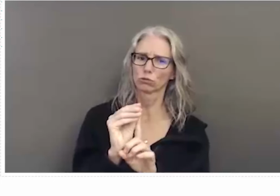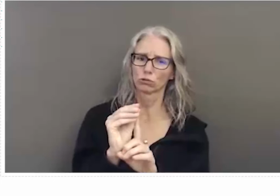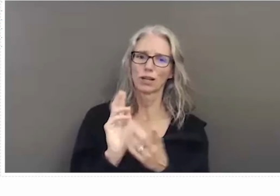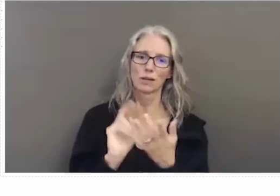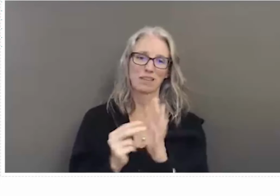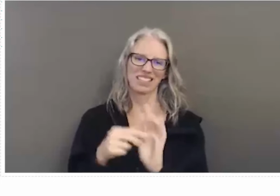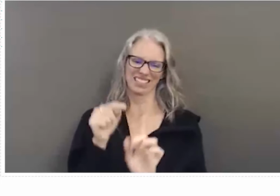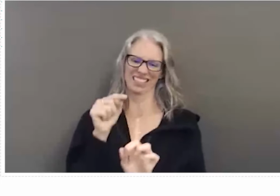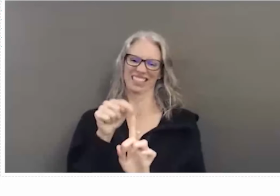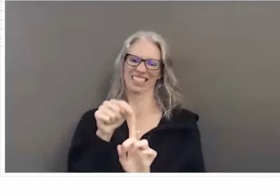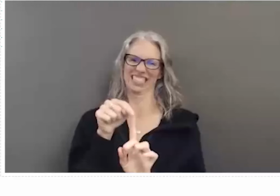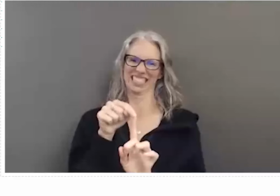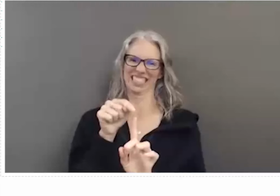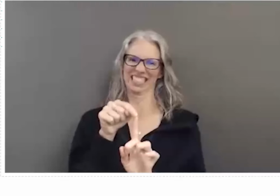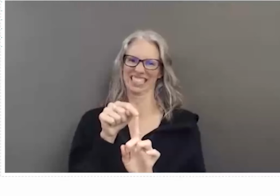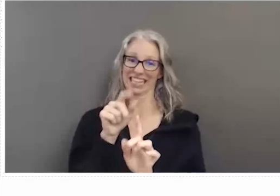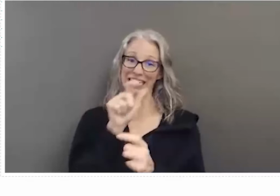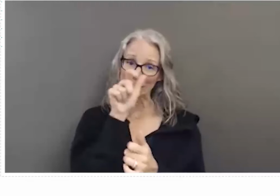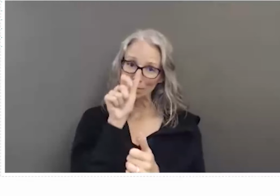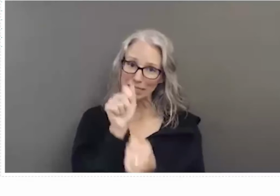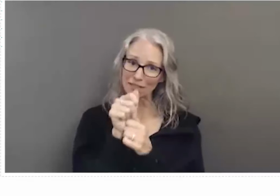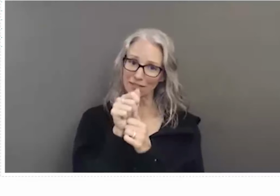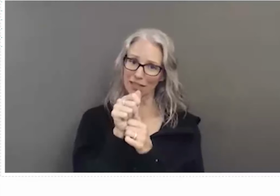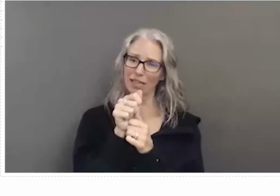pretty specific um,